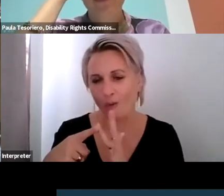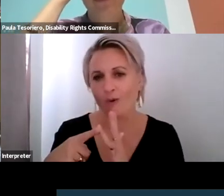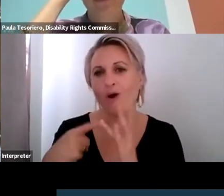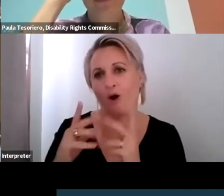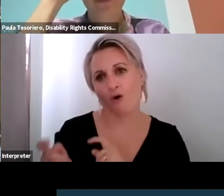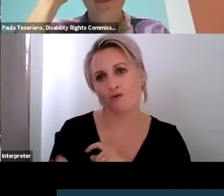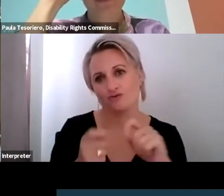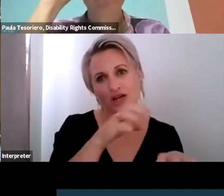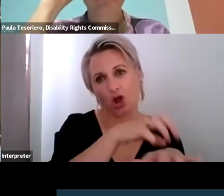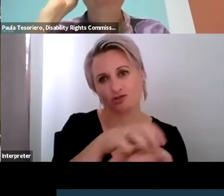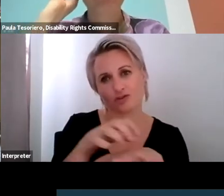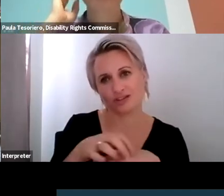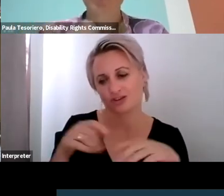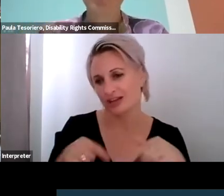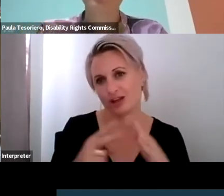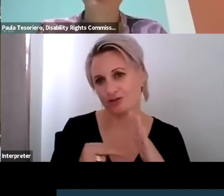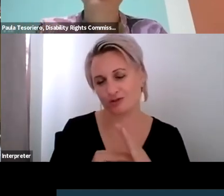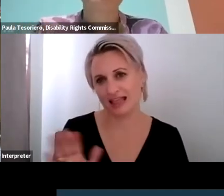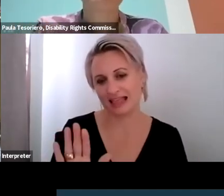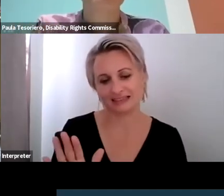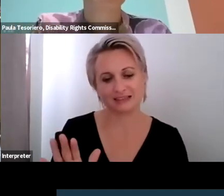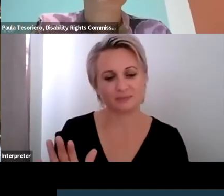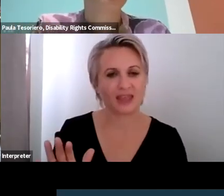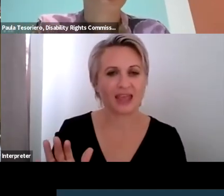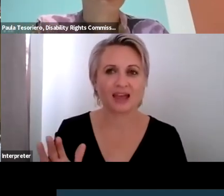cricket association in New Zealand. So